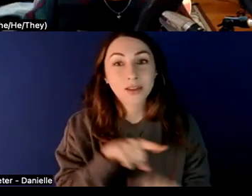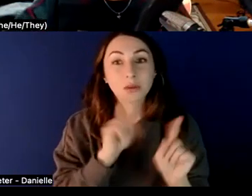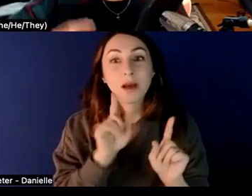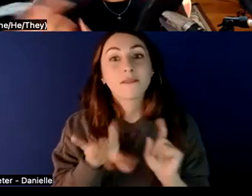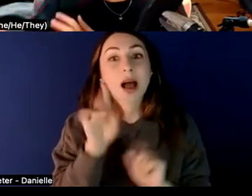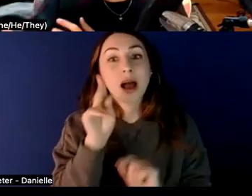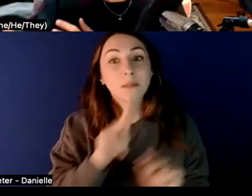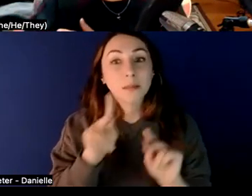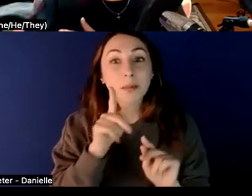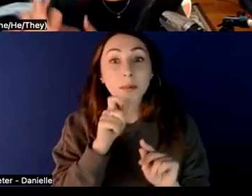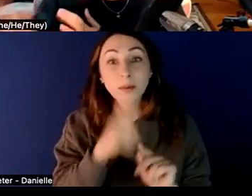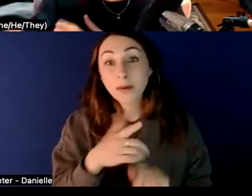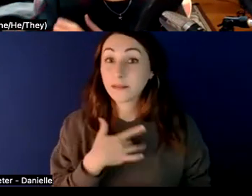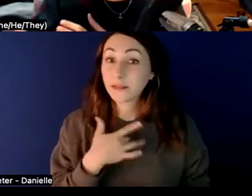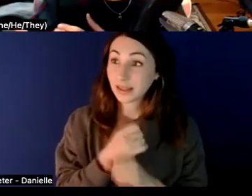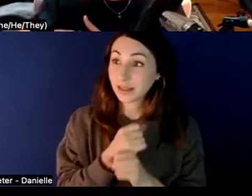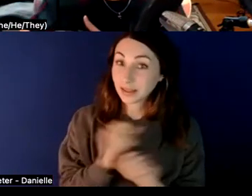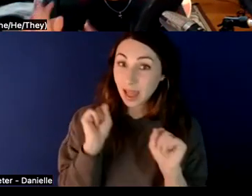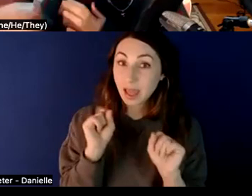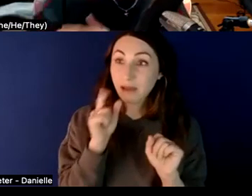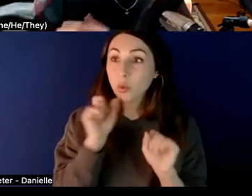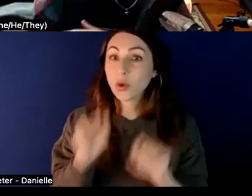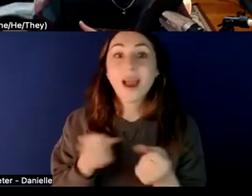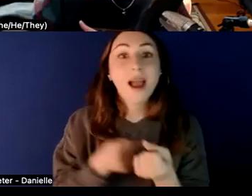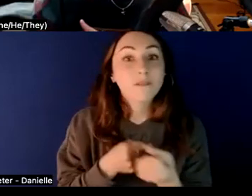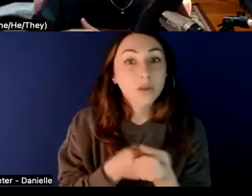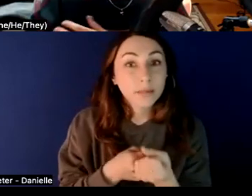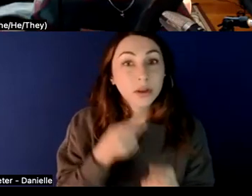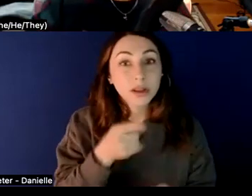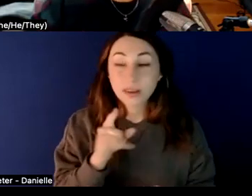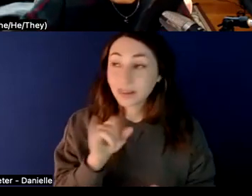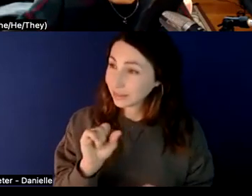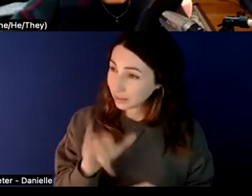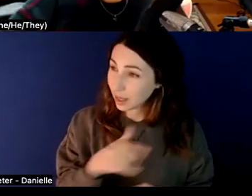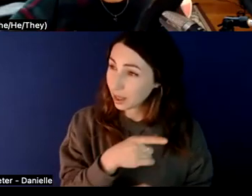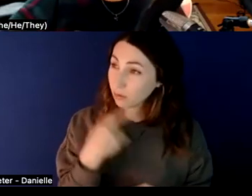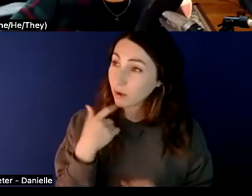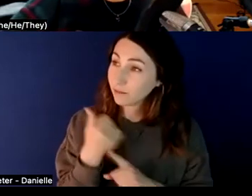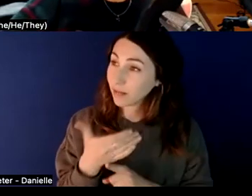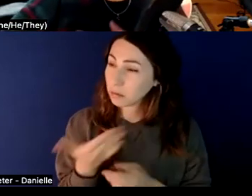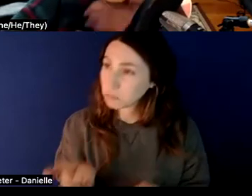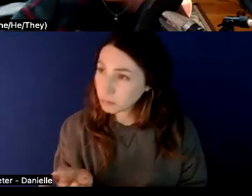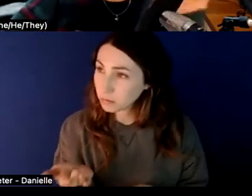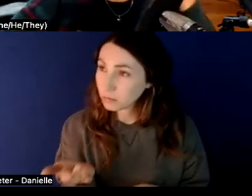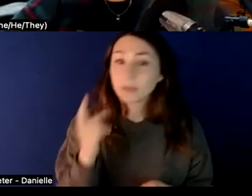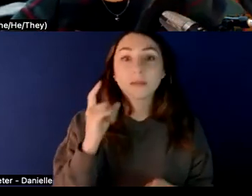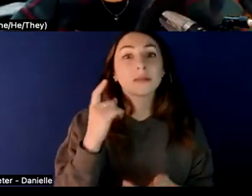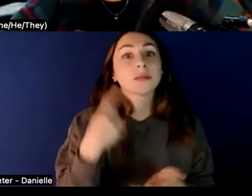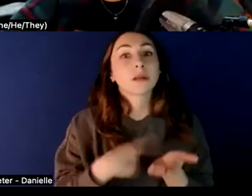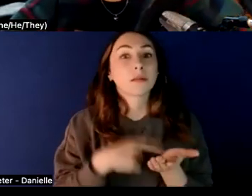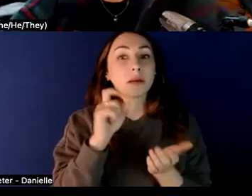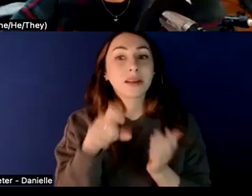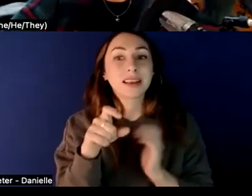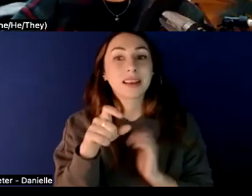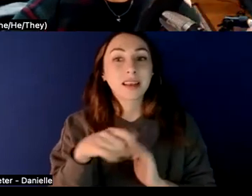feel safe, like naming these things with, you can get affirmation of, is this a red flag? Because sometimes you don't know, you need an outside